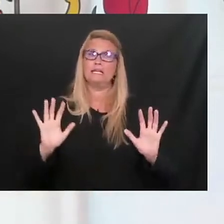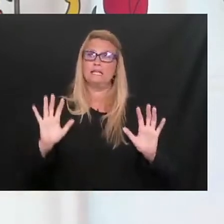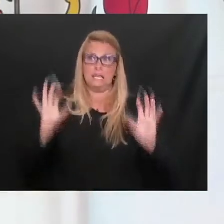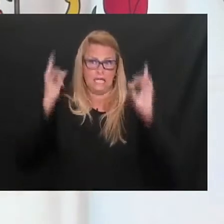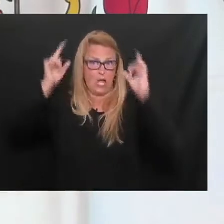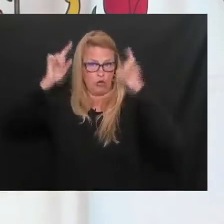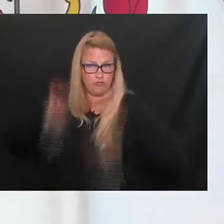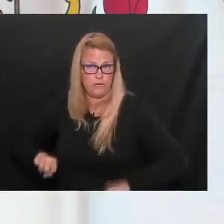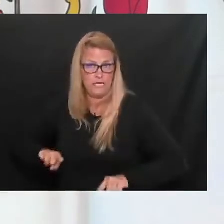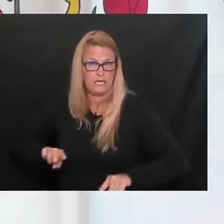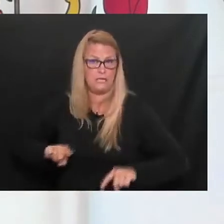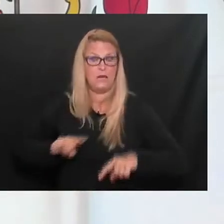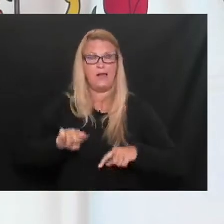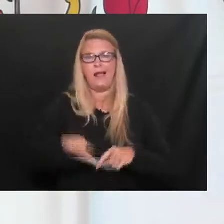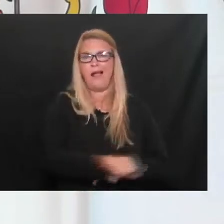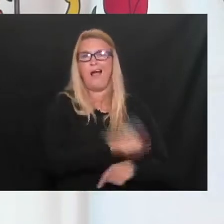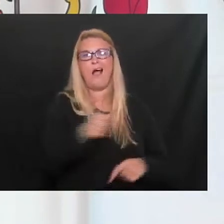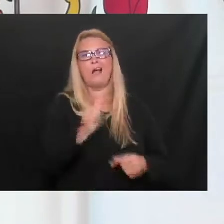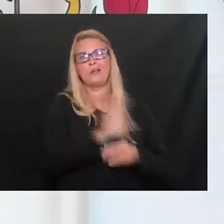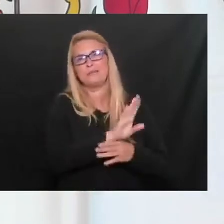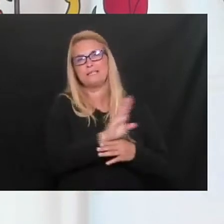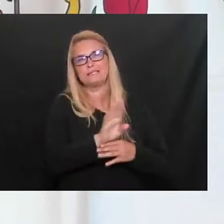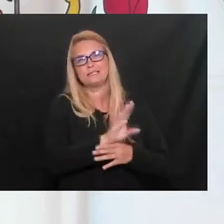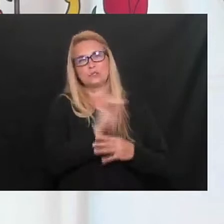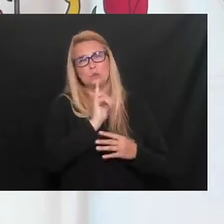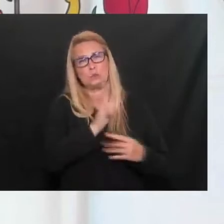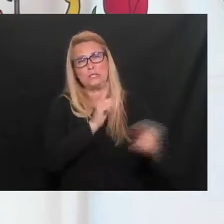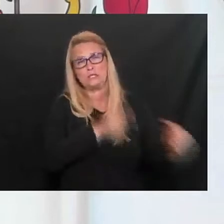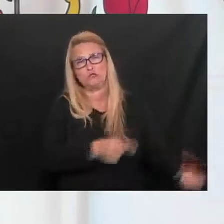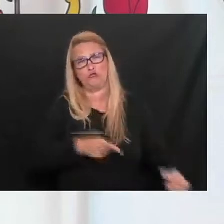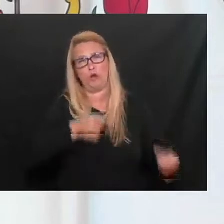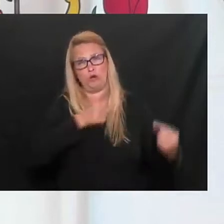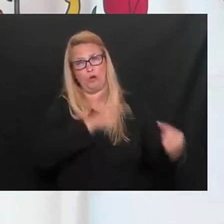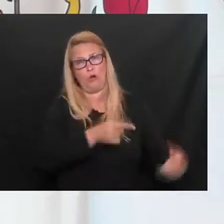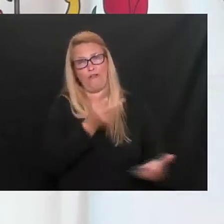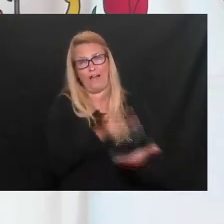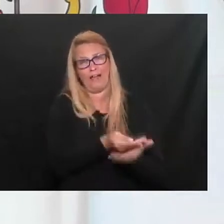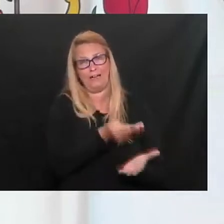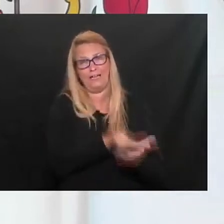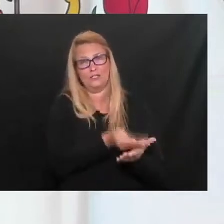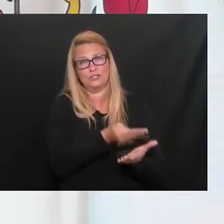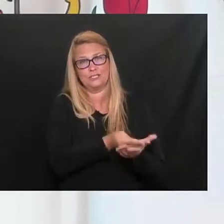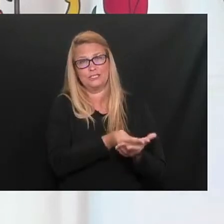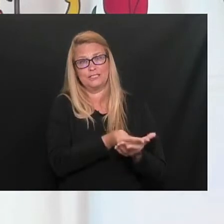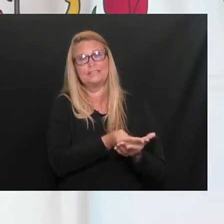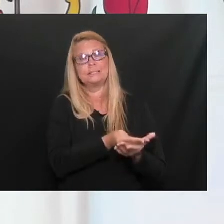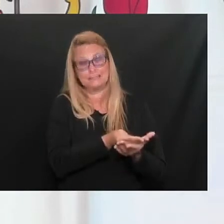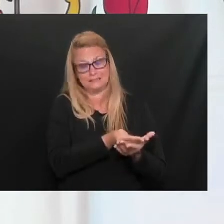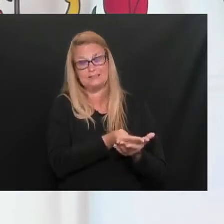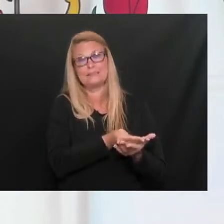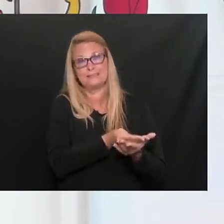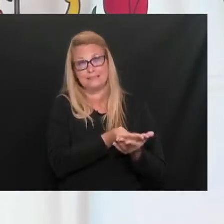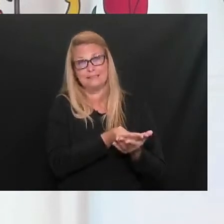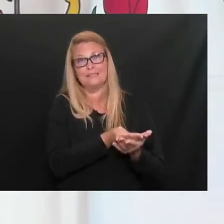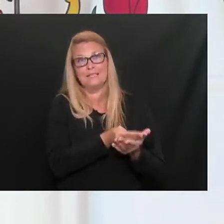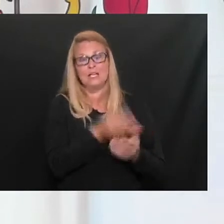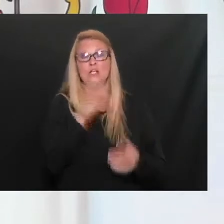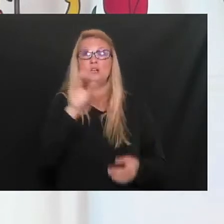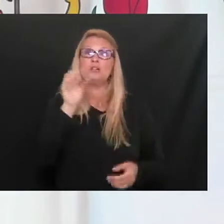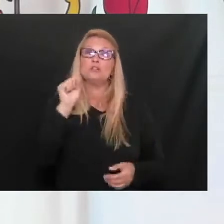wholeheartedly, but it really put at a real disadvantage, folks that were still really struggling.